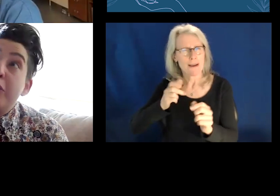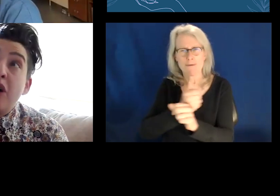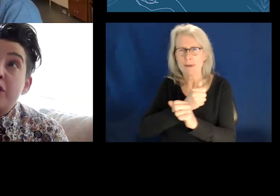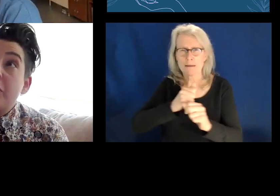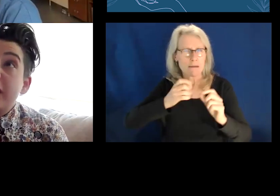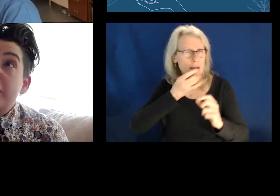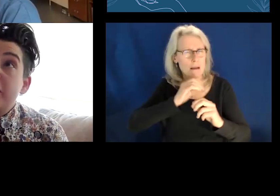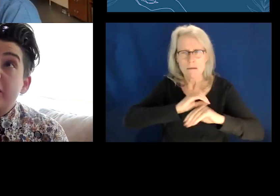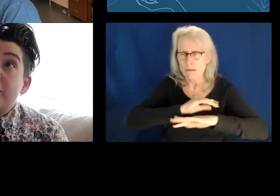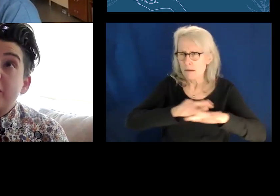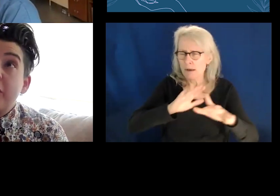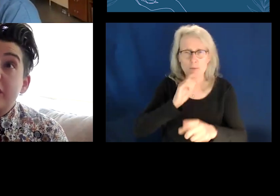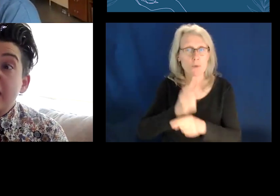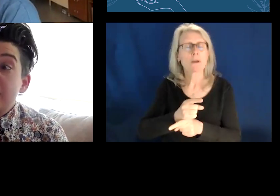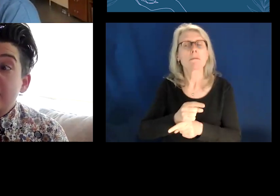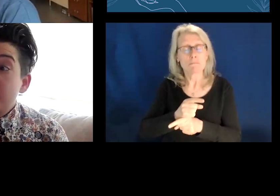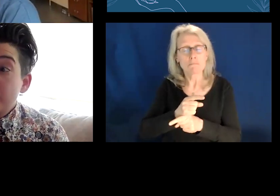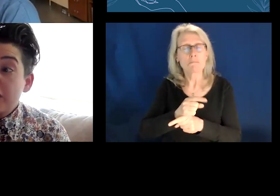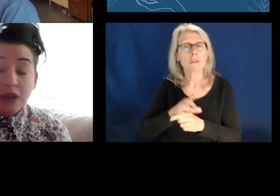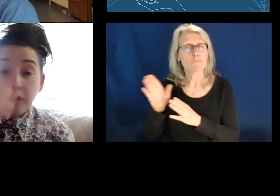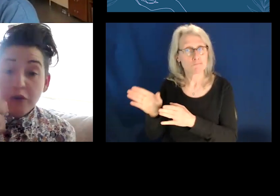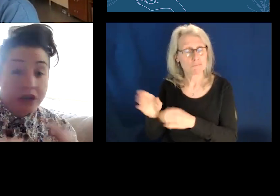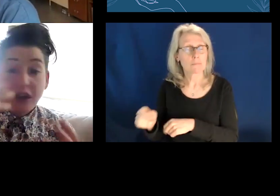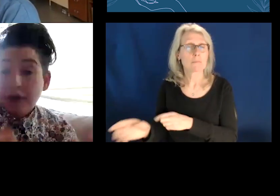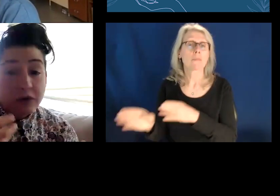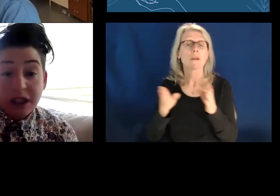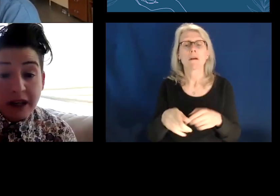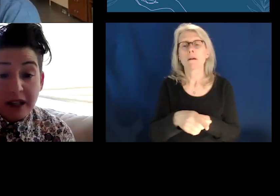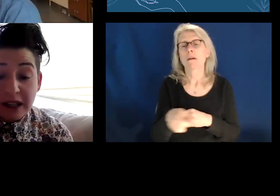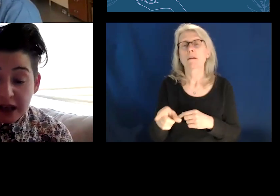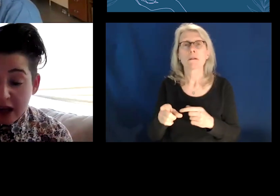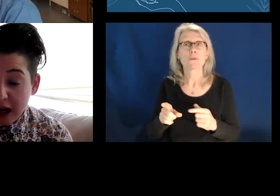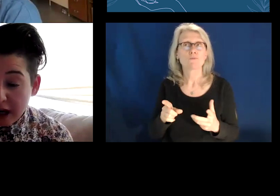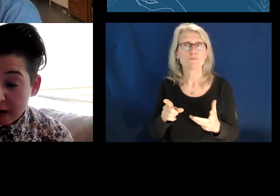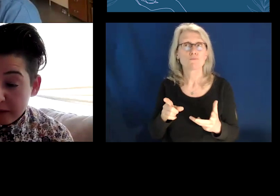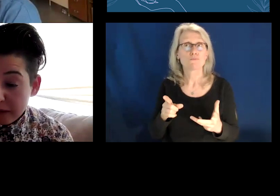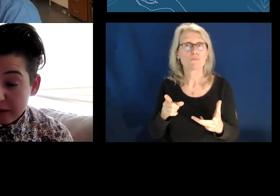And we were also working with folks that they were just like, you know, emotionally coming to the space